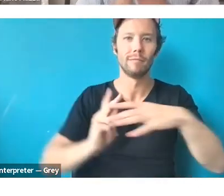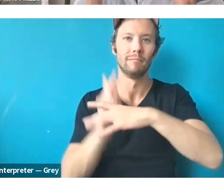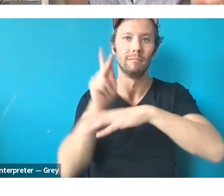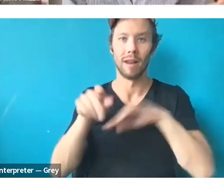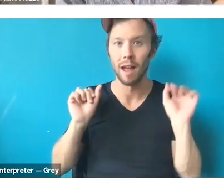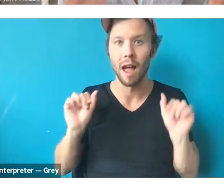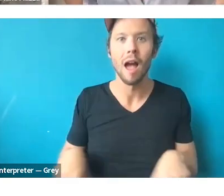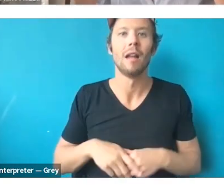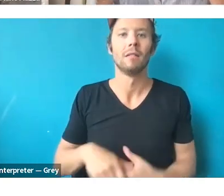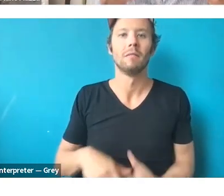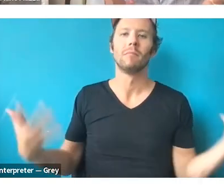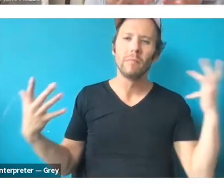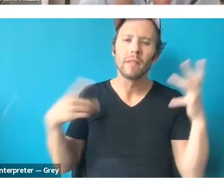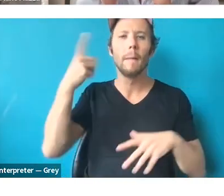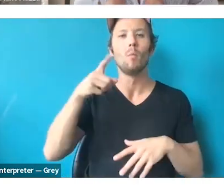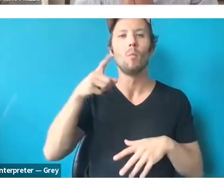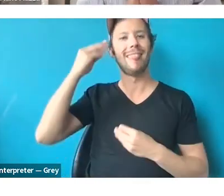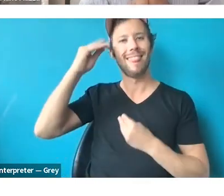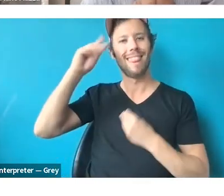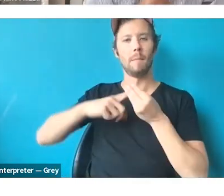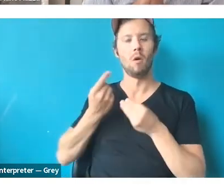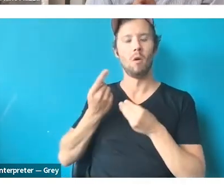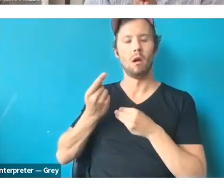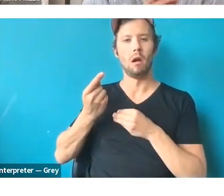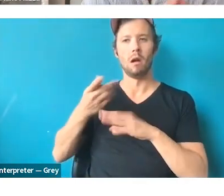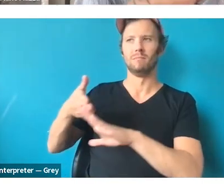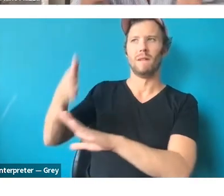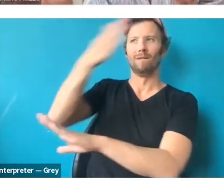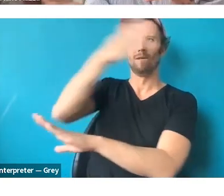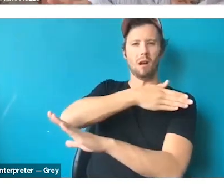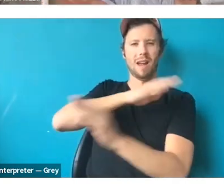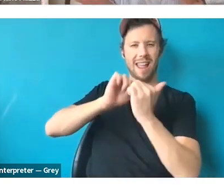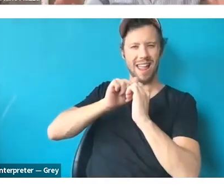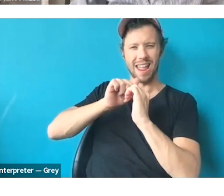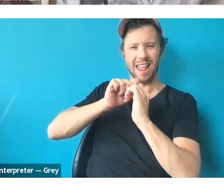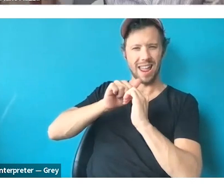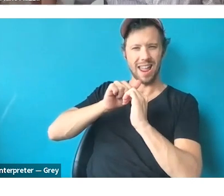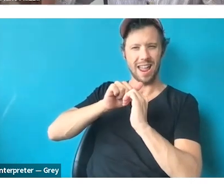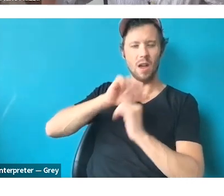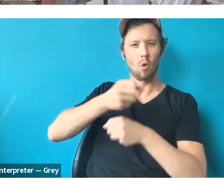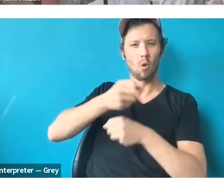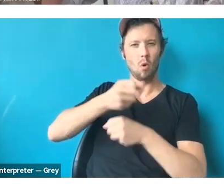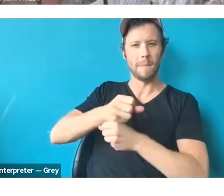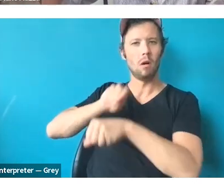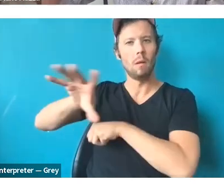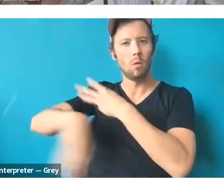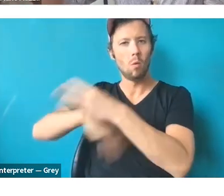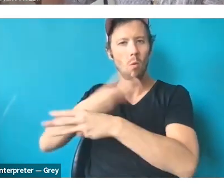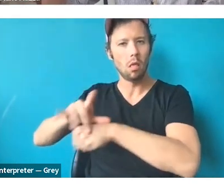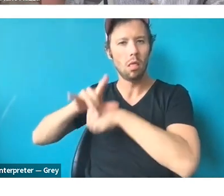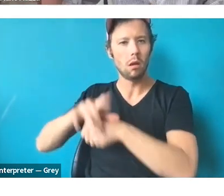then, like we said, creating businesses that use waste as a resource. So the photograph on the right is a massive pot